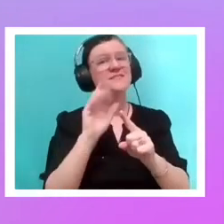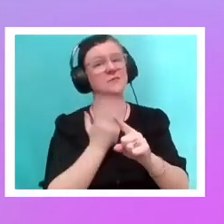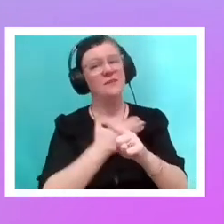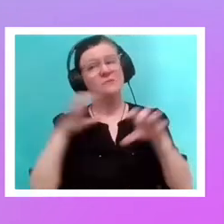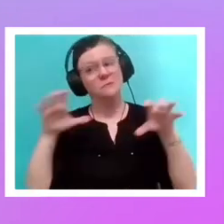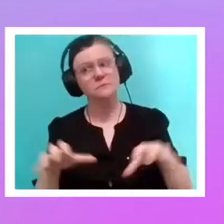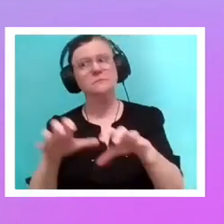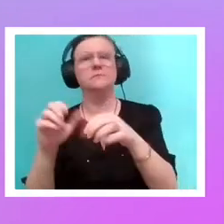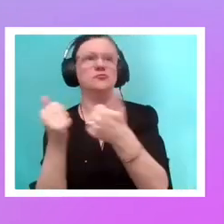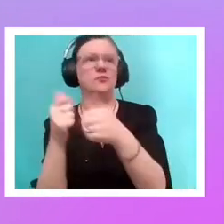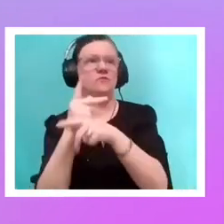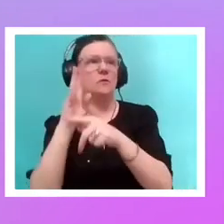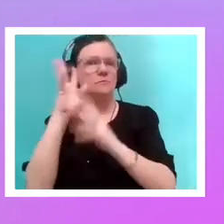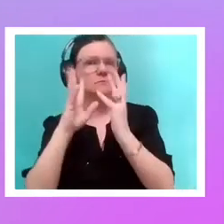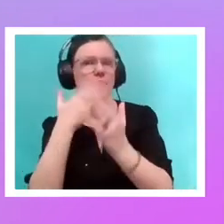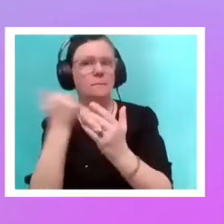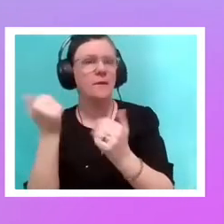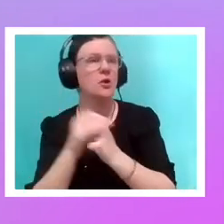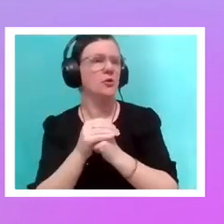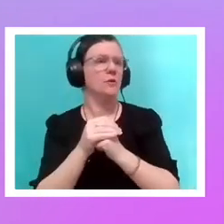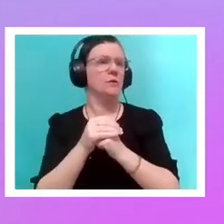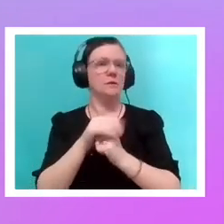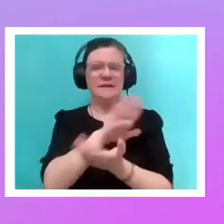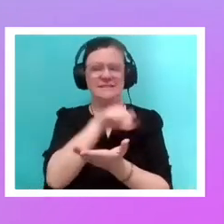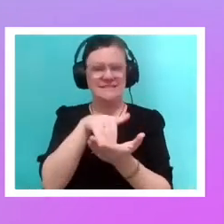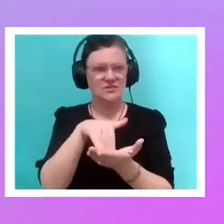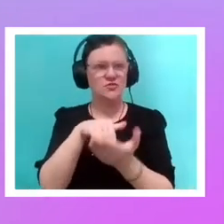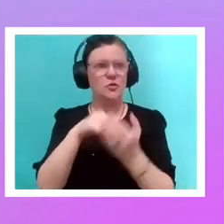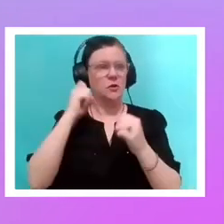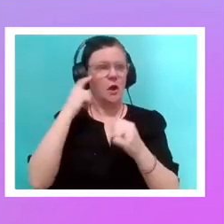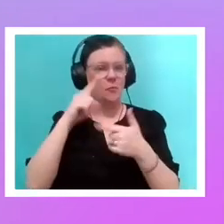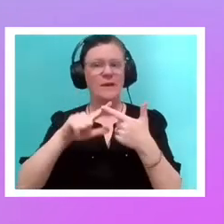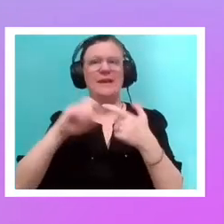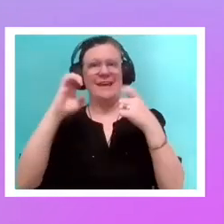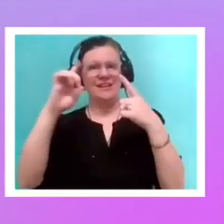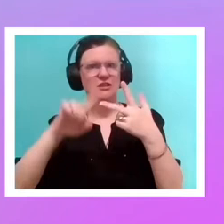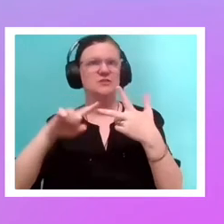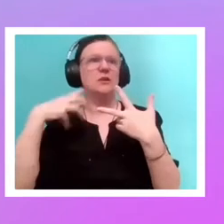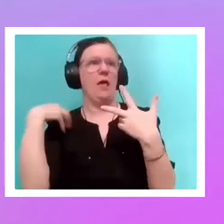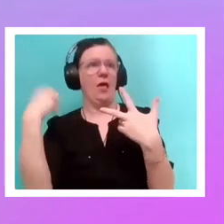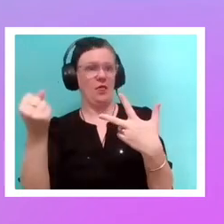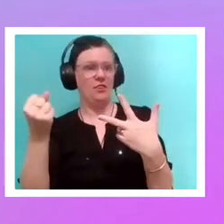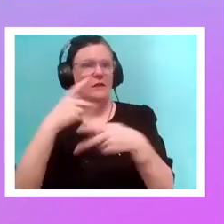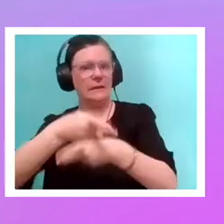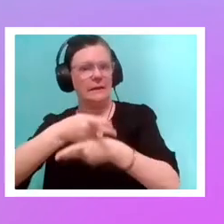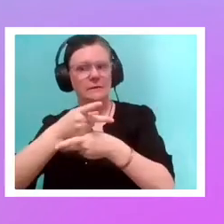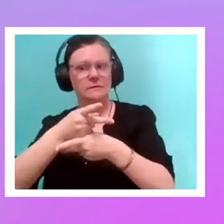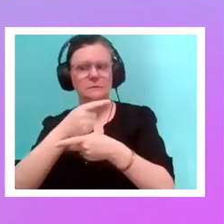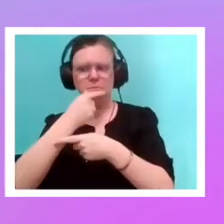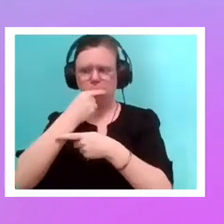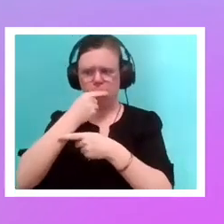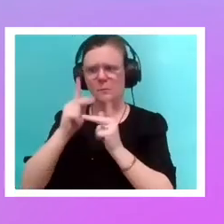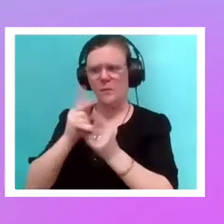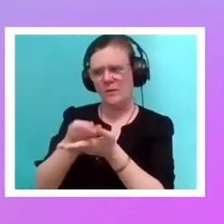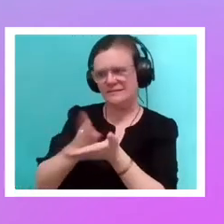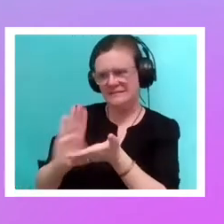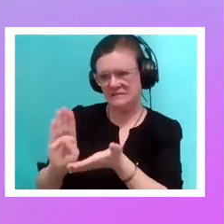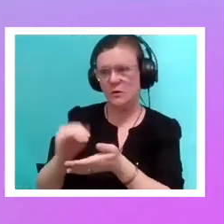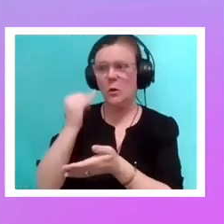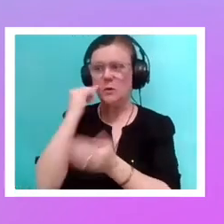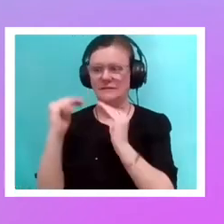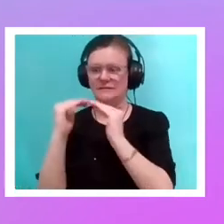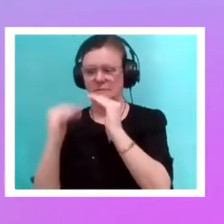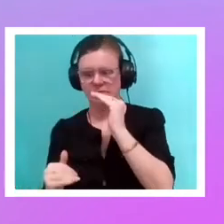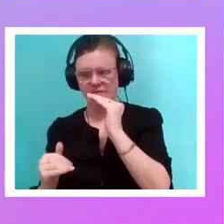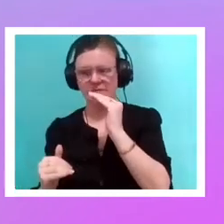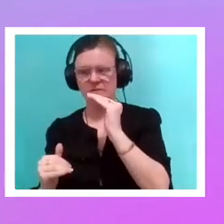like central, local government, healthcare and education must think about the needs of people who are disadvantaged or suffer inequality